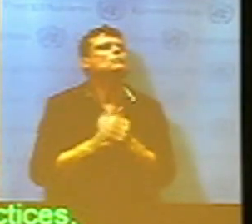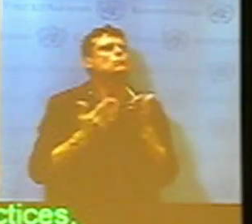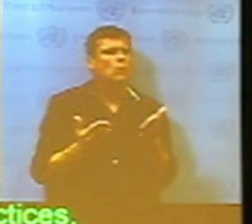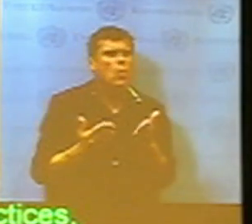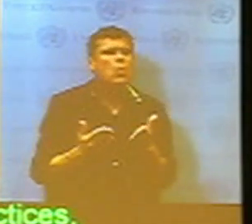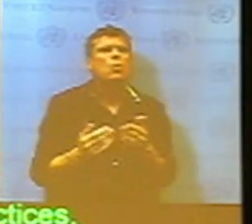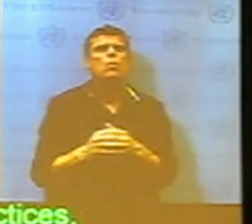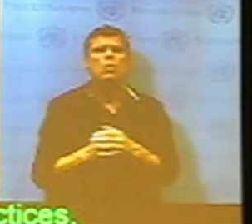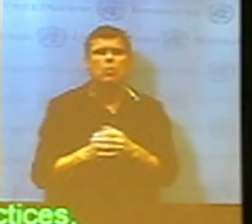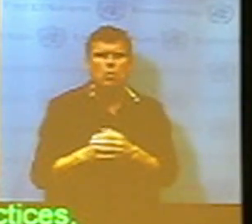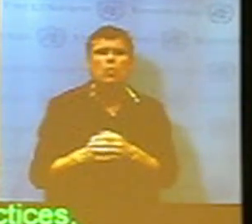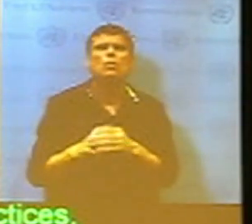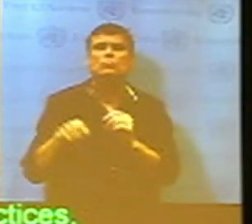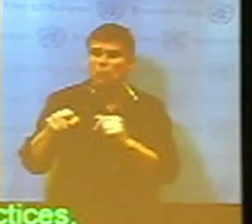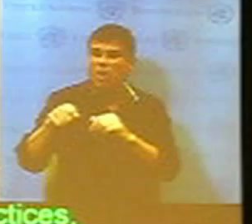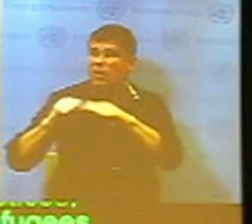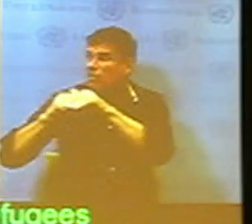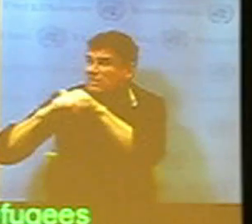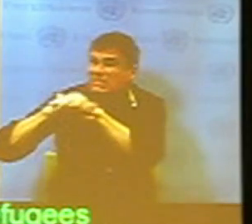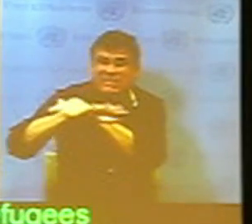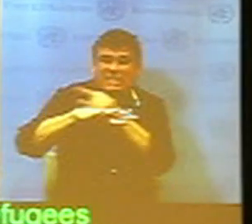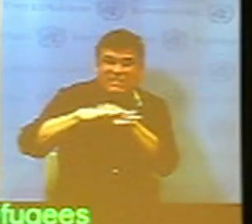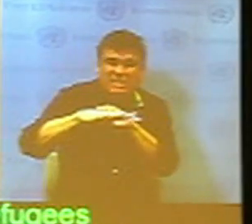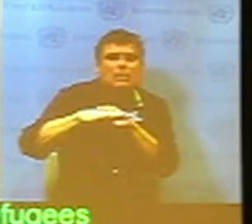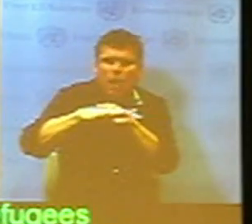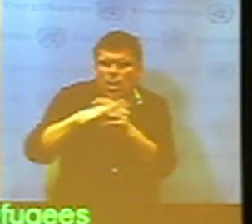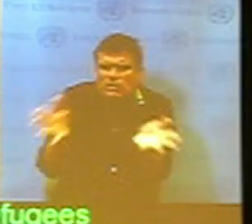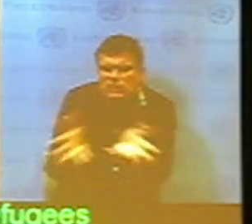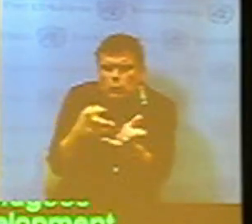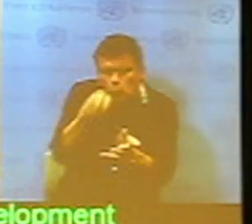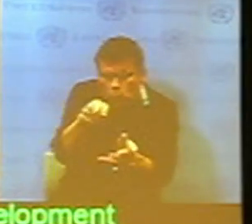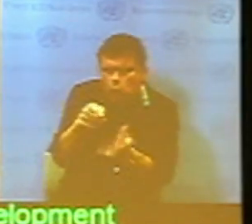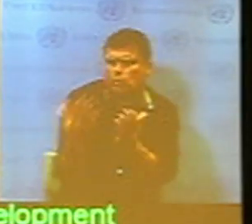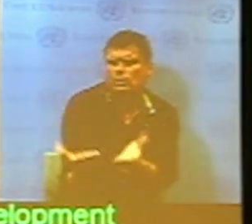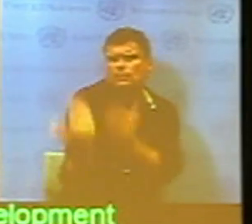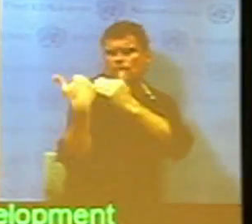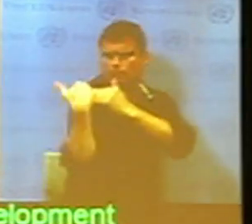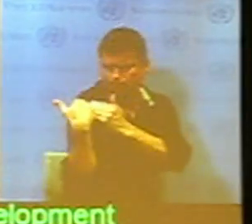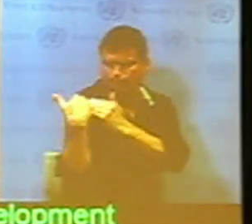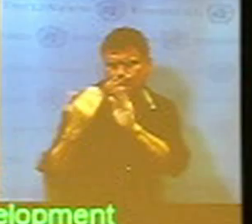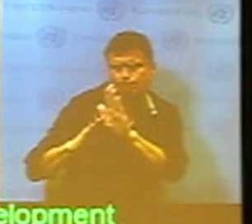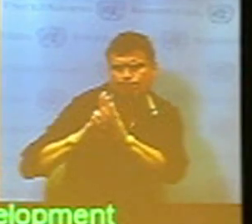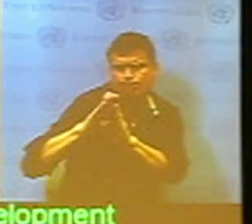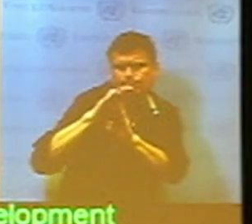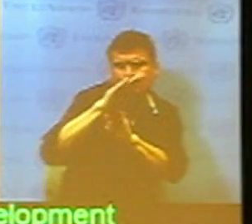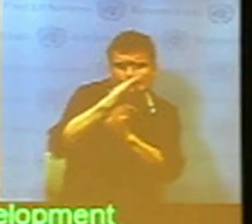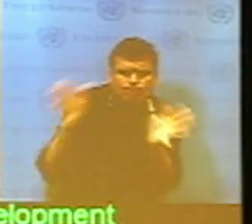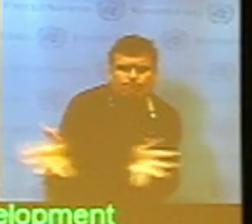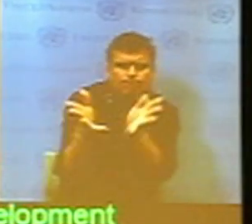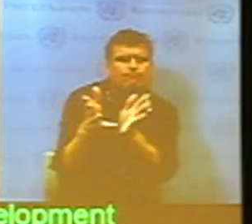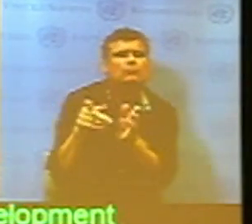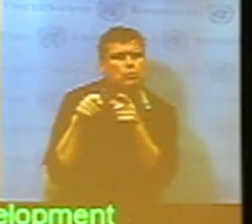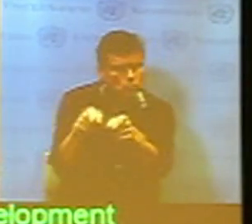and facilitating inclusion of the voices of refugees and migrants with disabilities in the process towards the two global